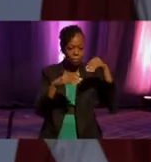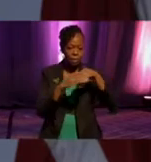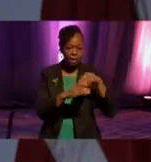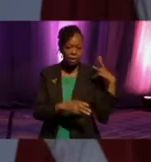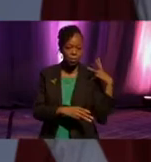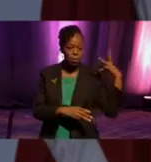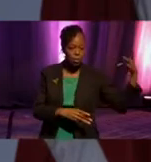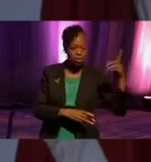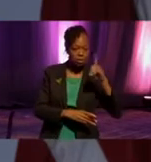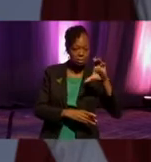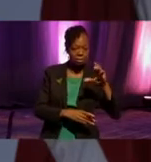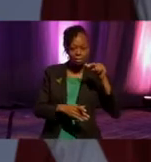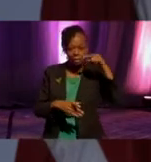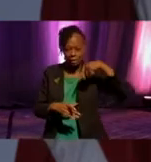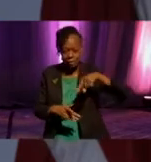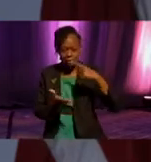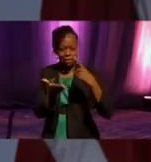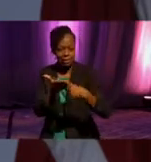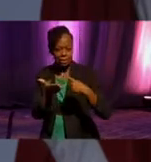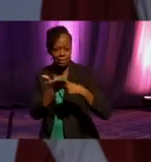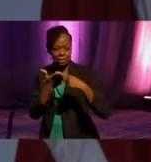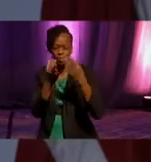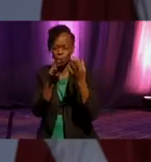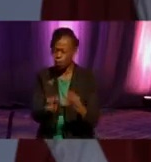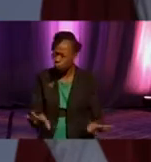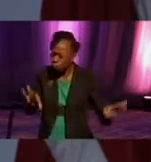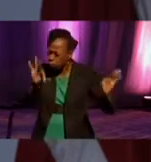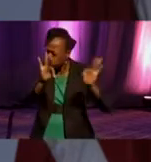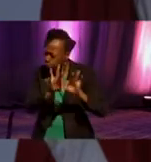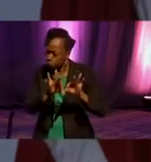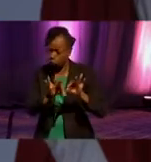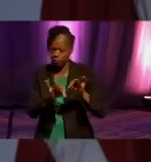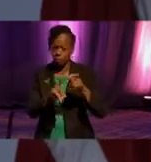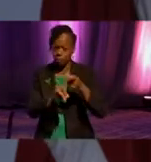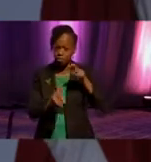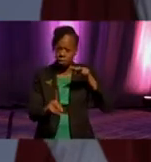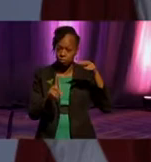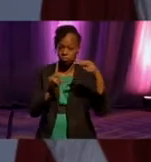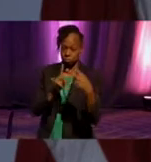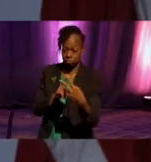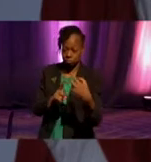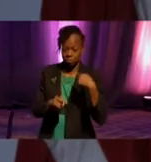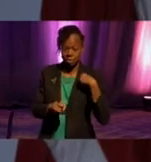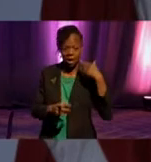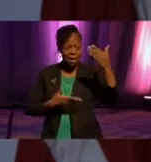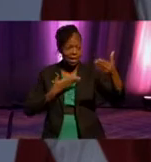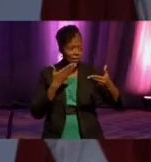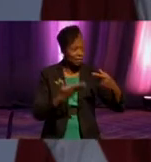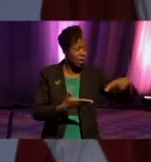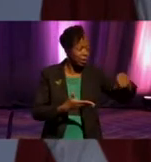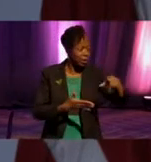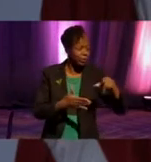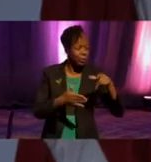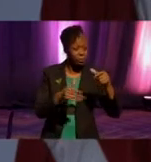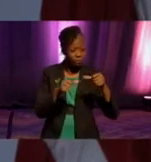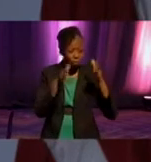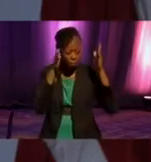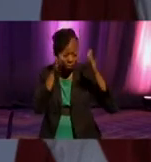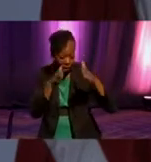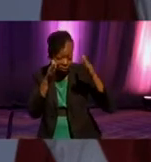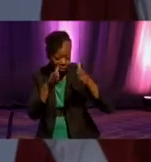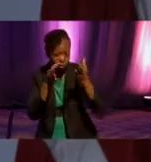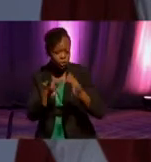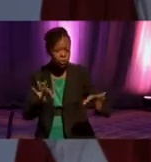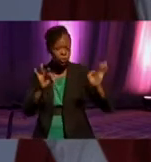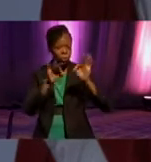This discussion is hugely important in that regard, and I invite you to stay tuned to the important